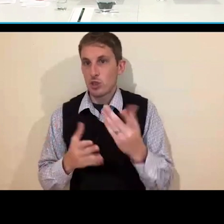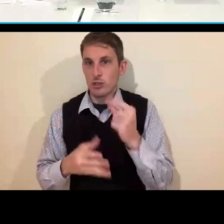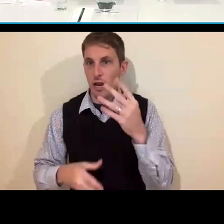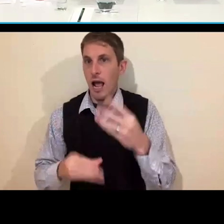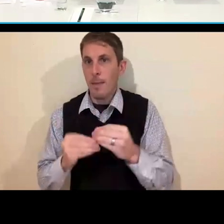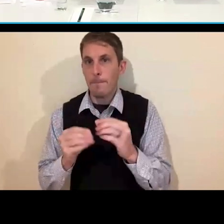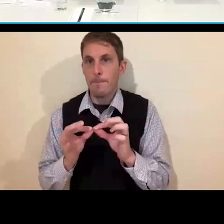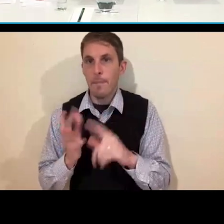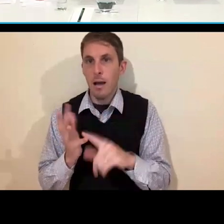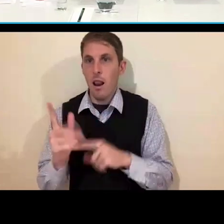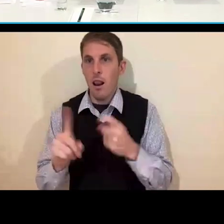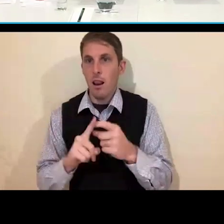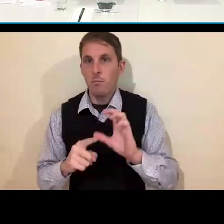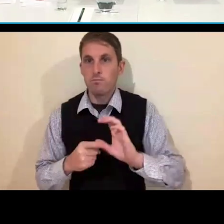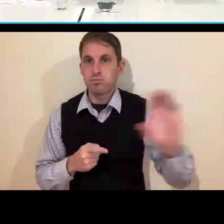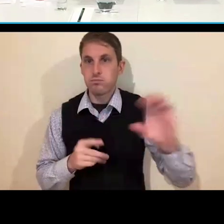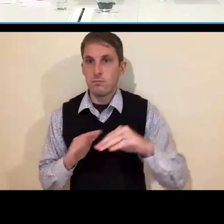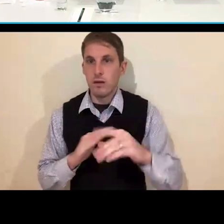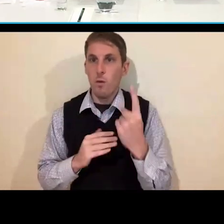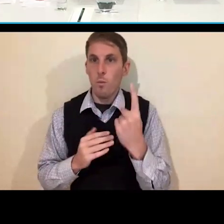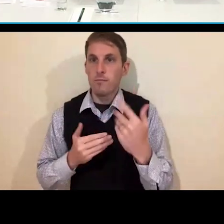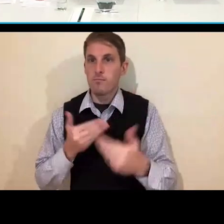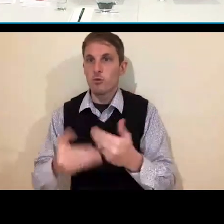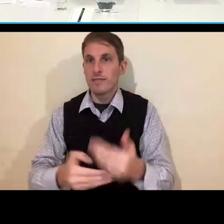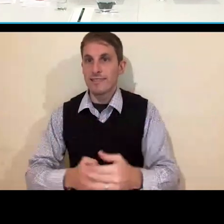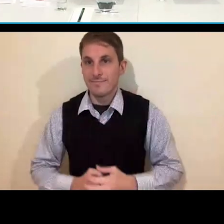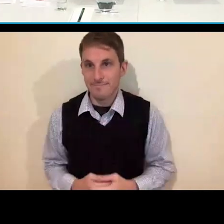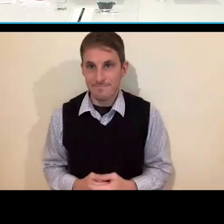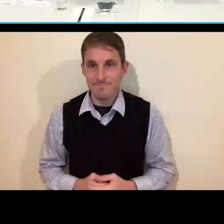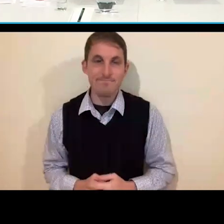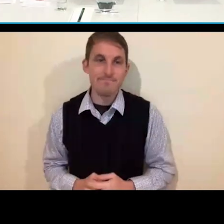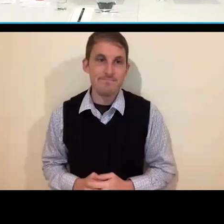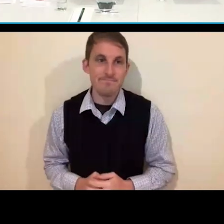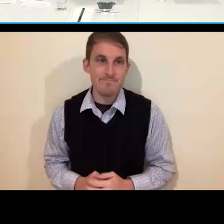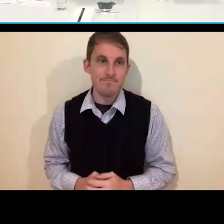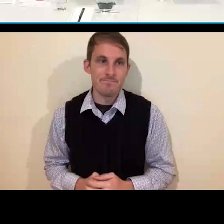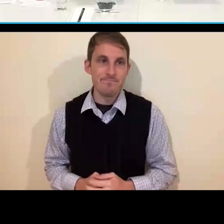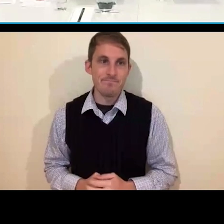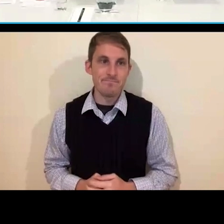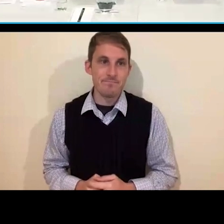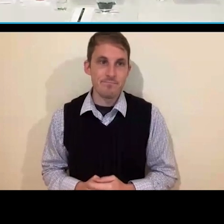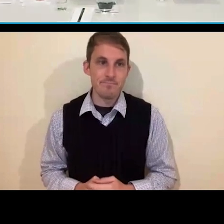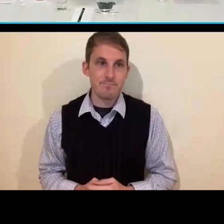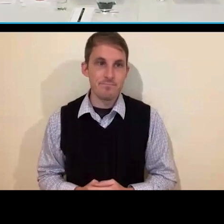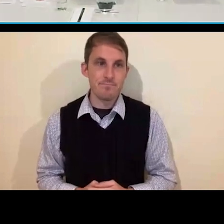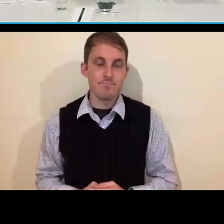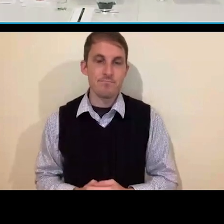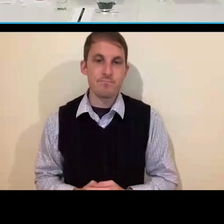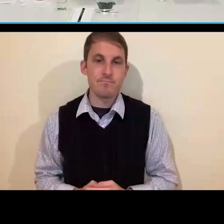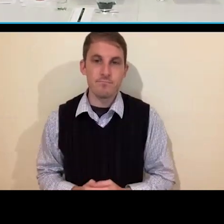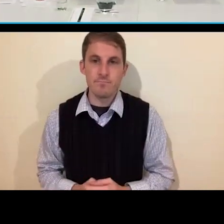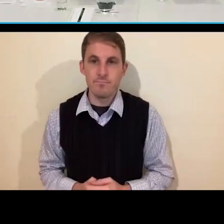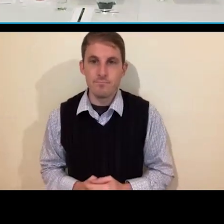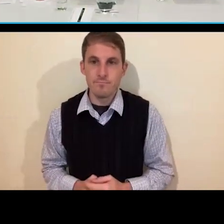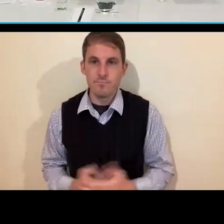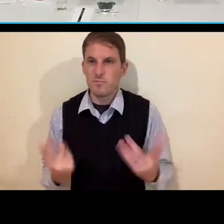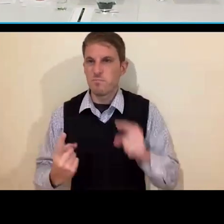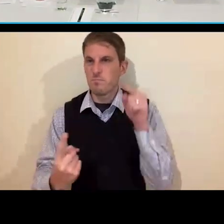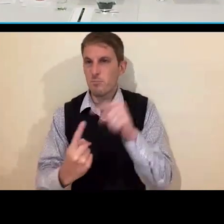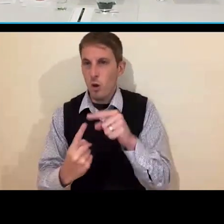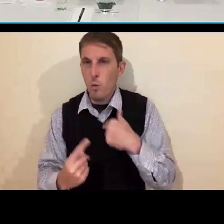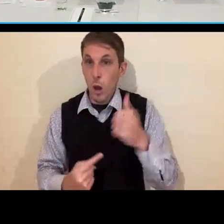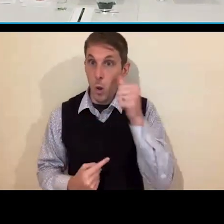in a single step process. So what we're highlighting is that we're mindful of the